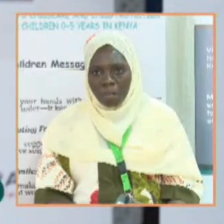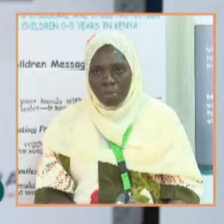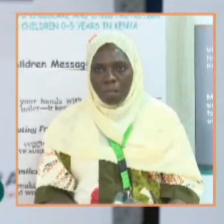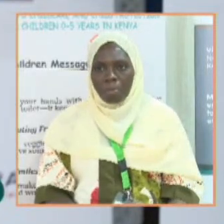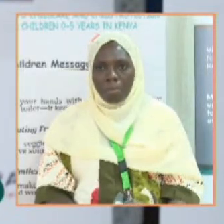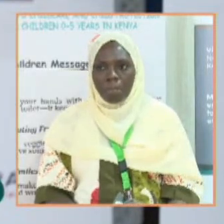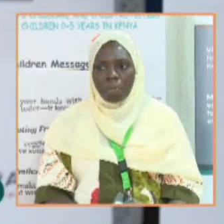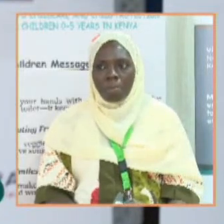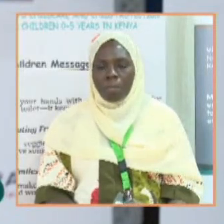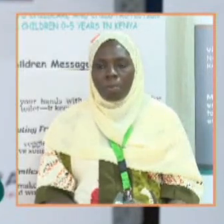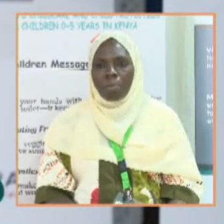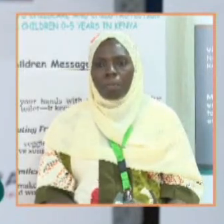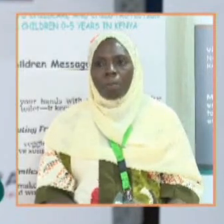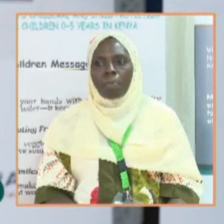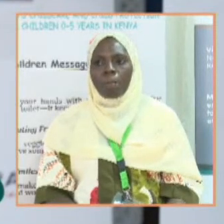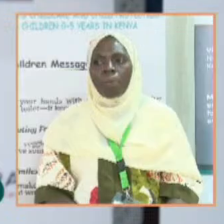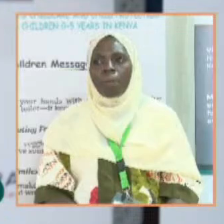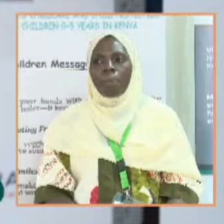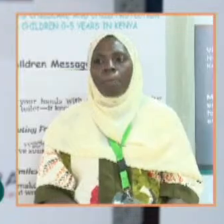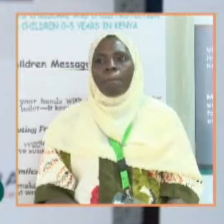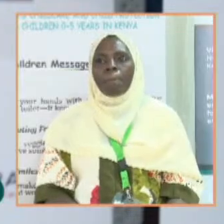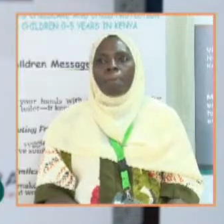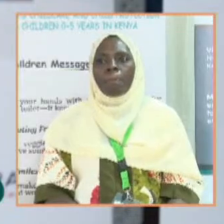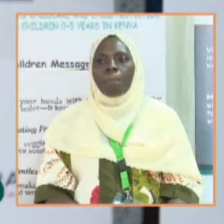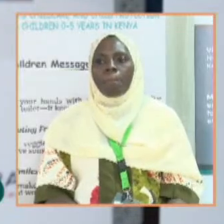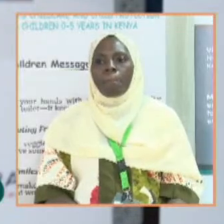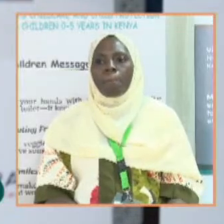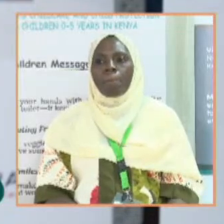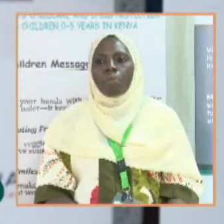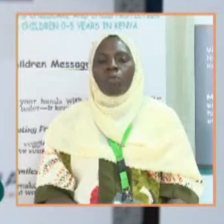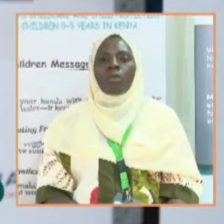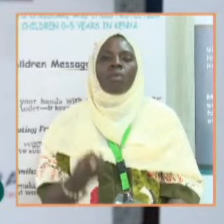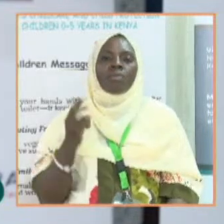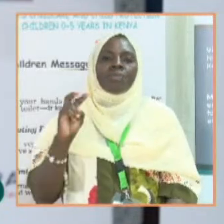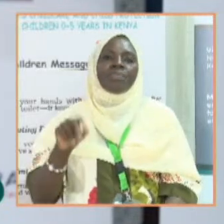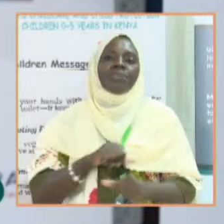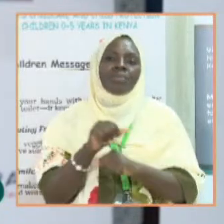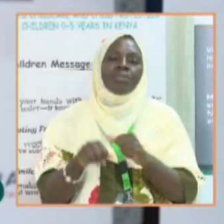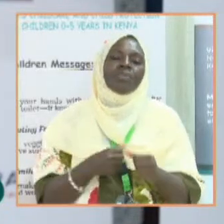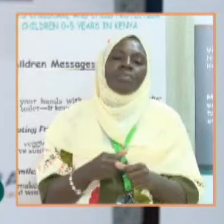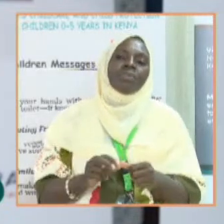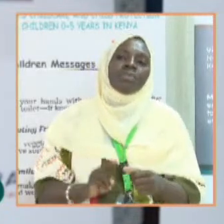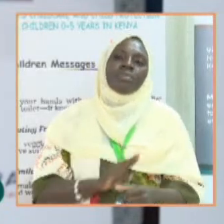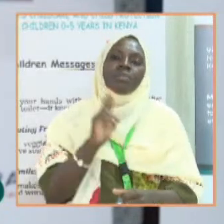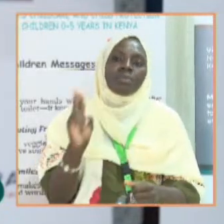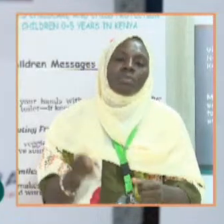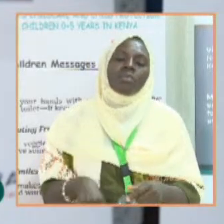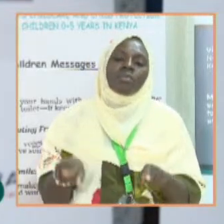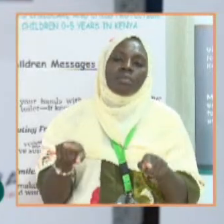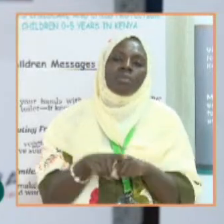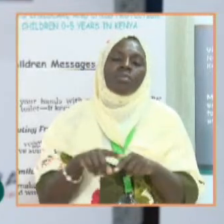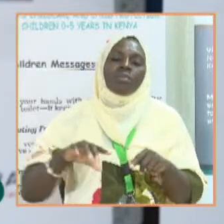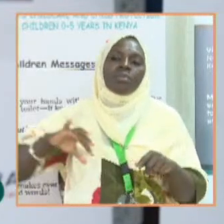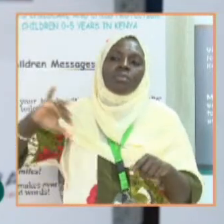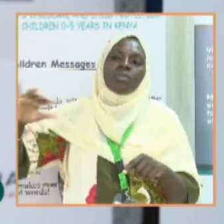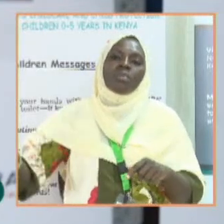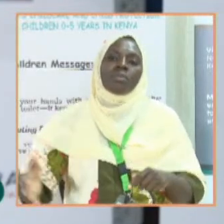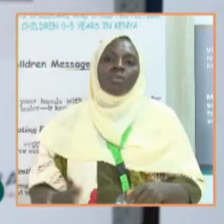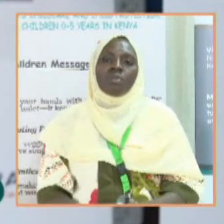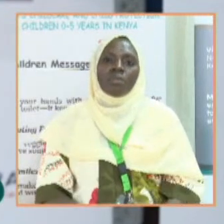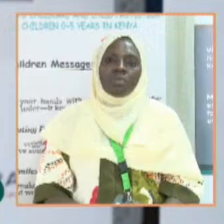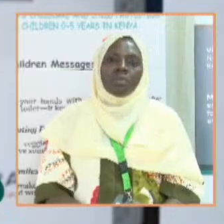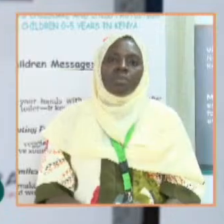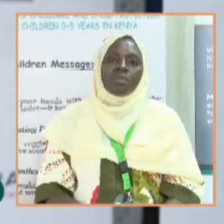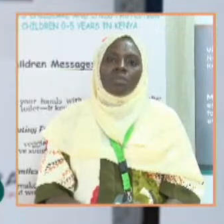supplementary budgets. So of importance, we looked at the expenditure. Again, of the 7 counties we